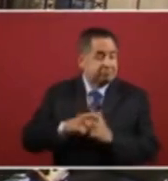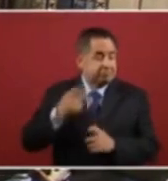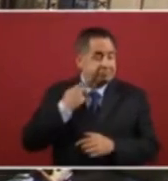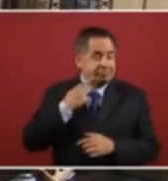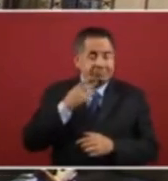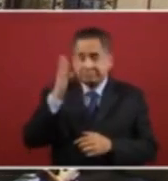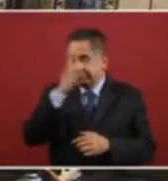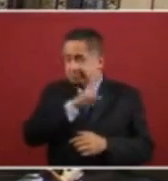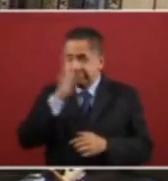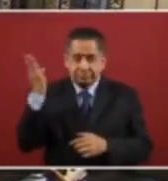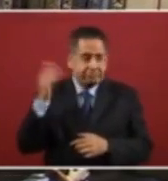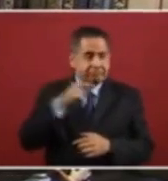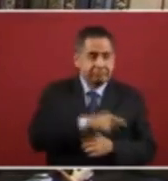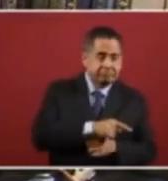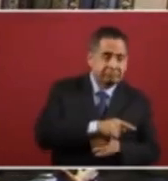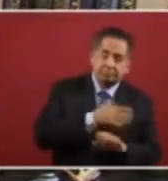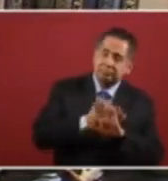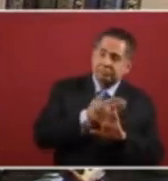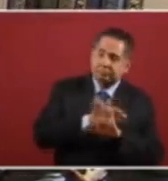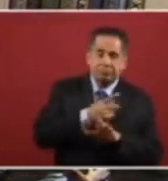From the same party.